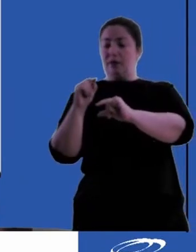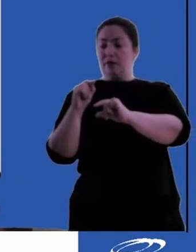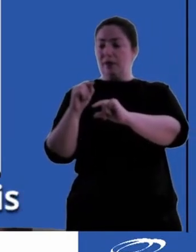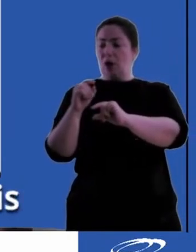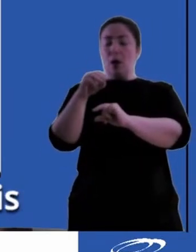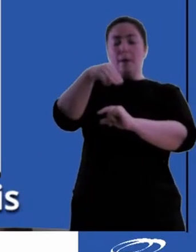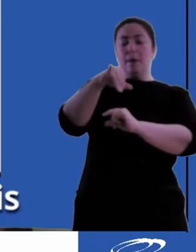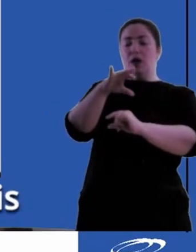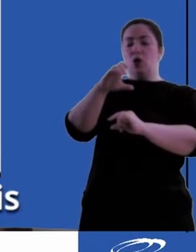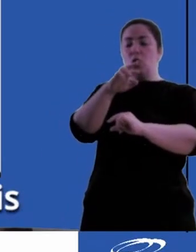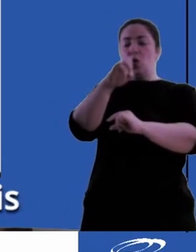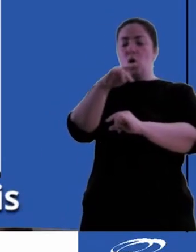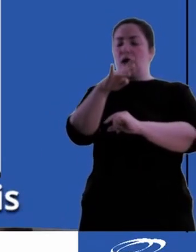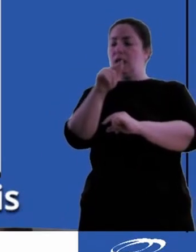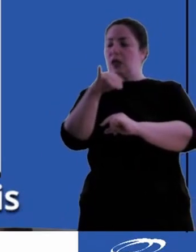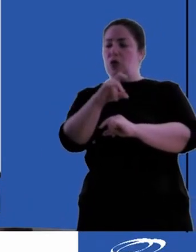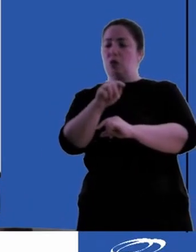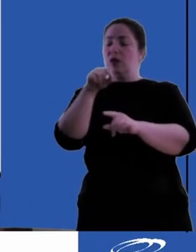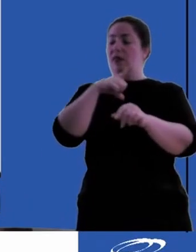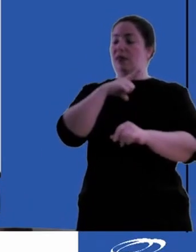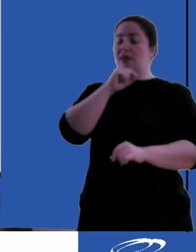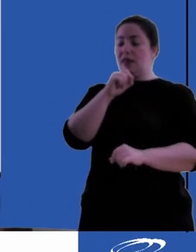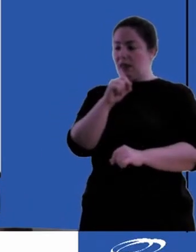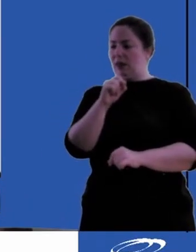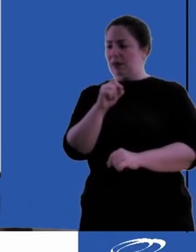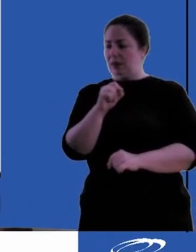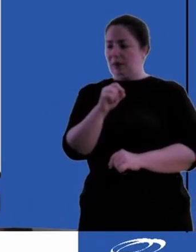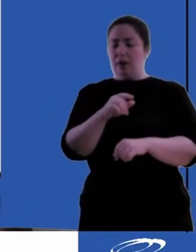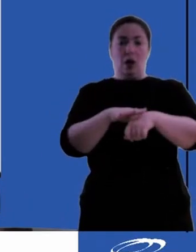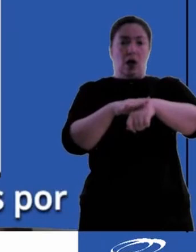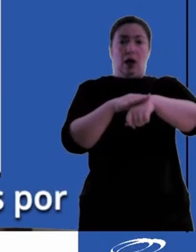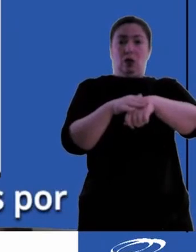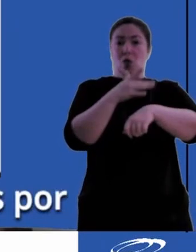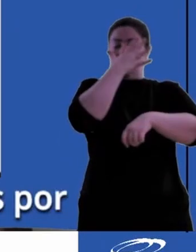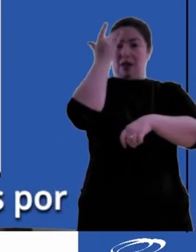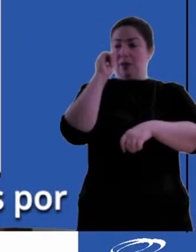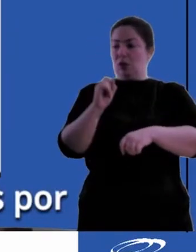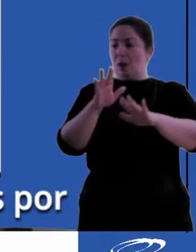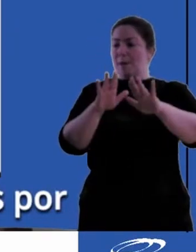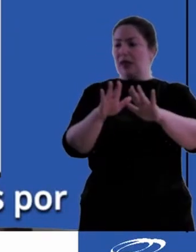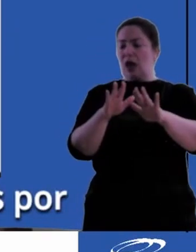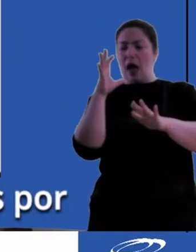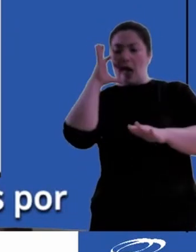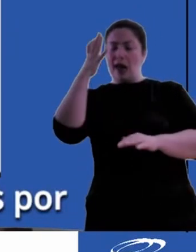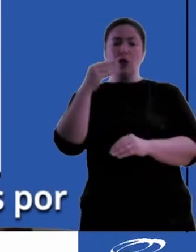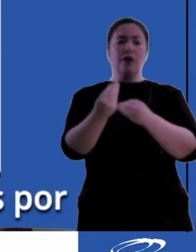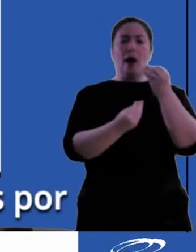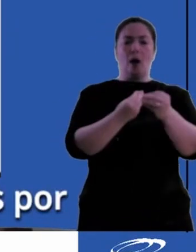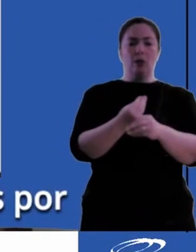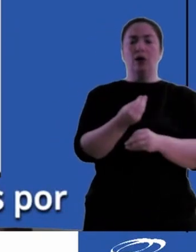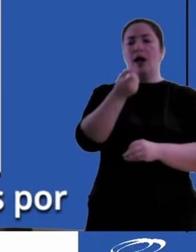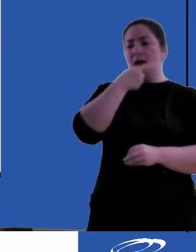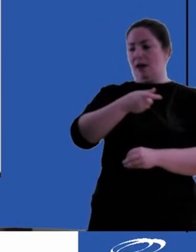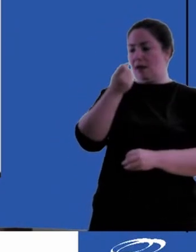suggesting that some of them are maybe more polymicrobial than we think. And then the fourth row is the organisms that we found